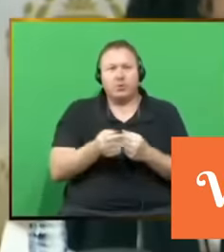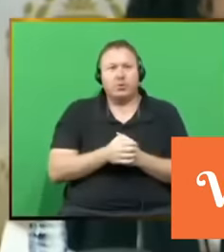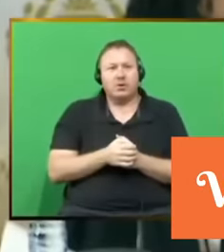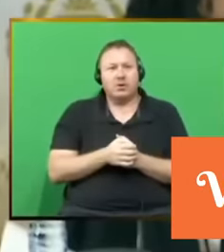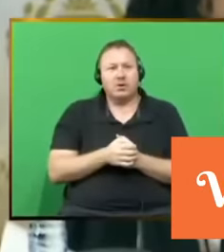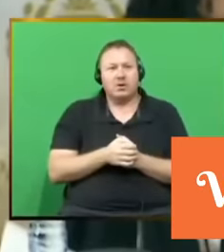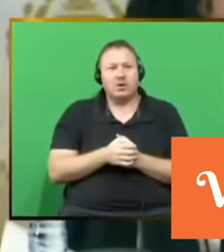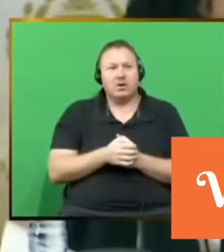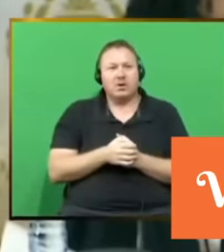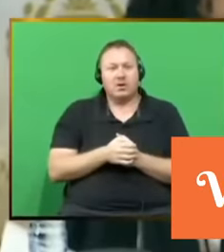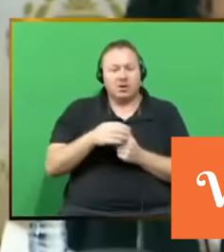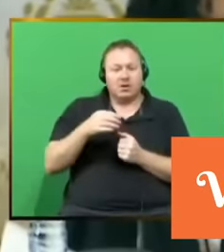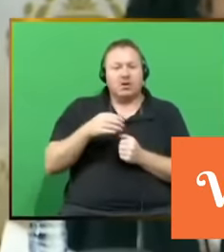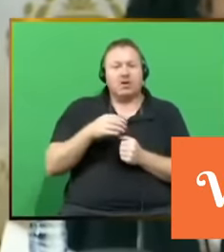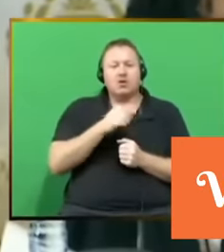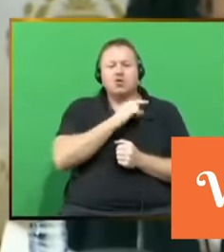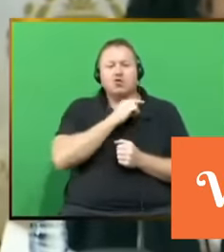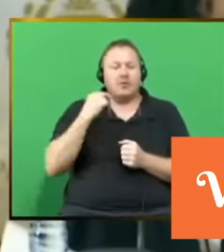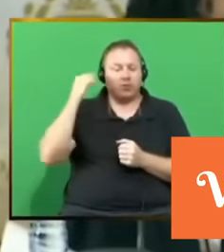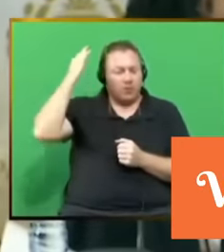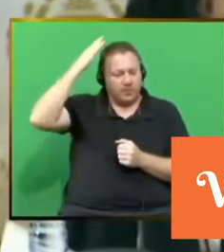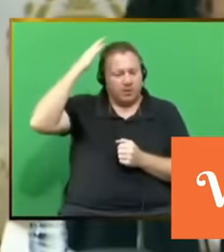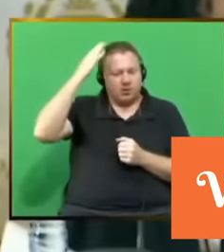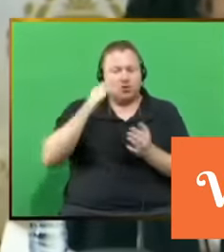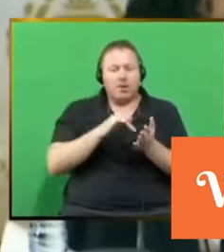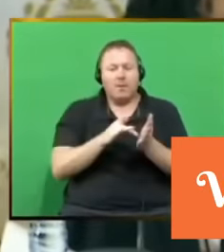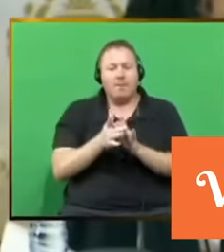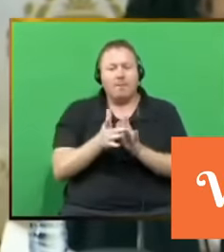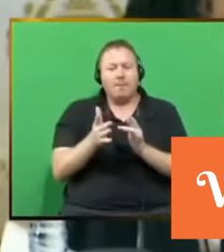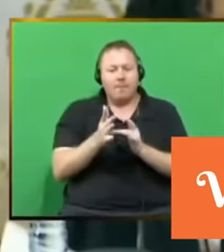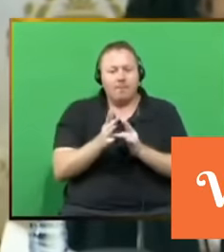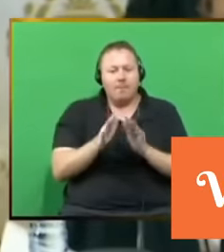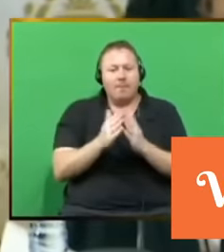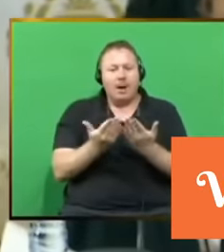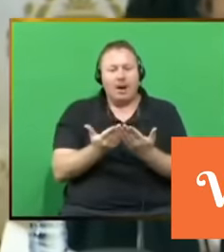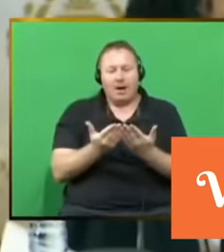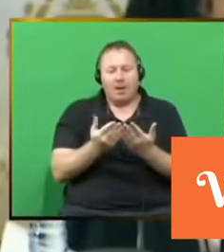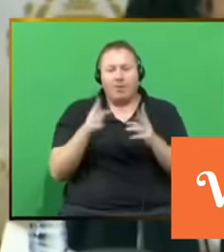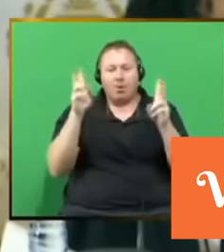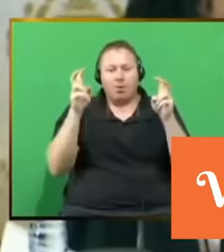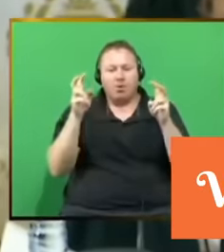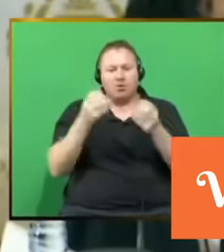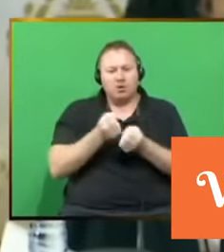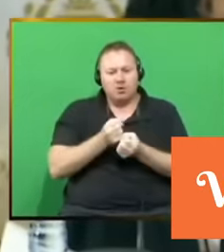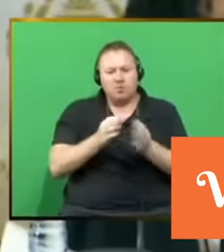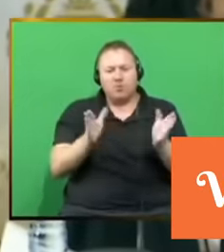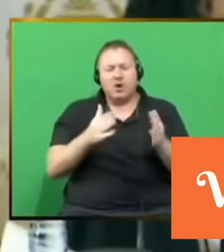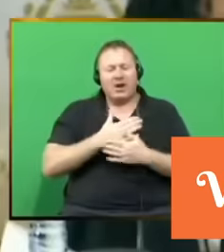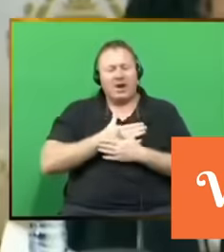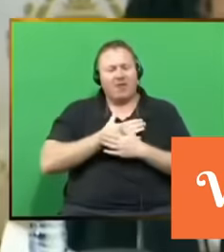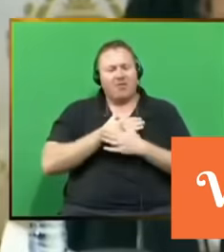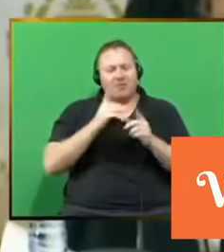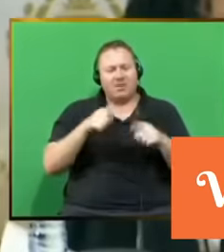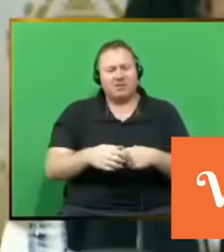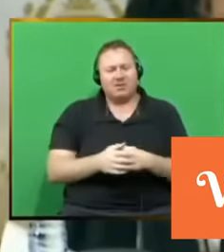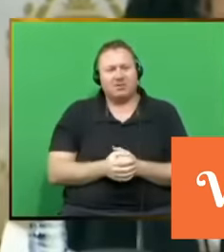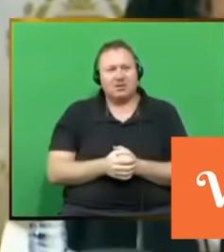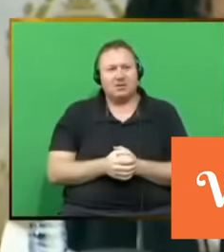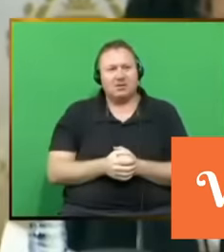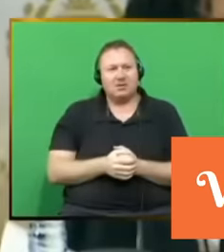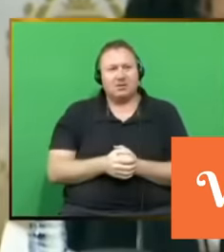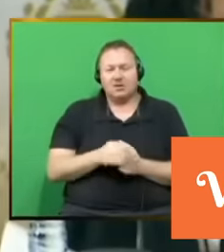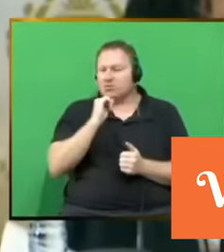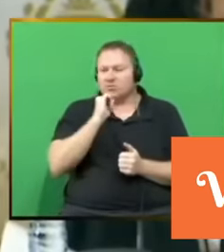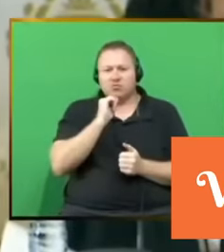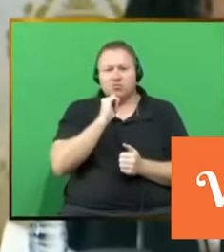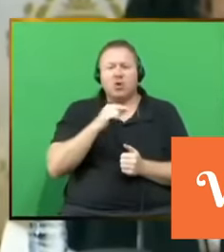Reverend Mishwe, the Bible we have just quoted is supposed to spread love. What happened to those shall not